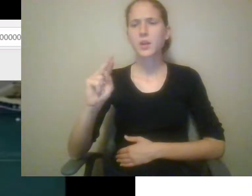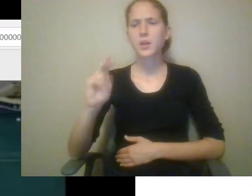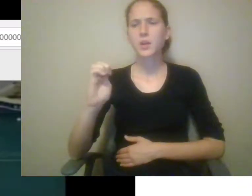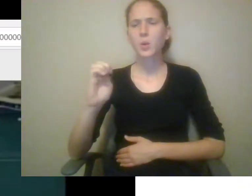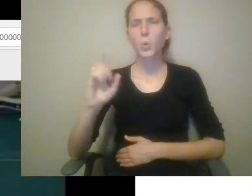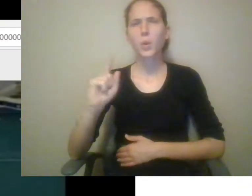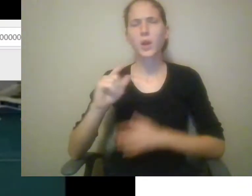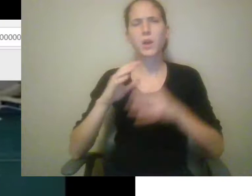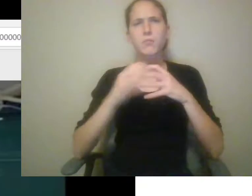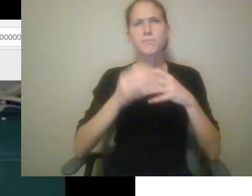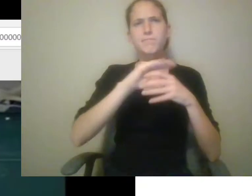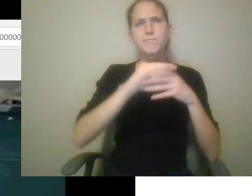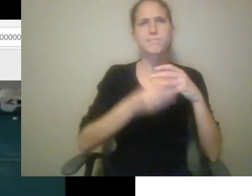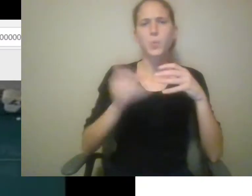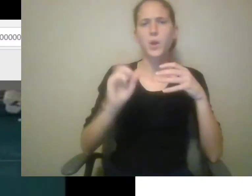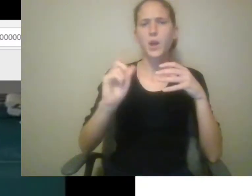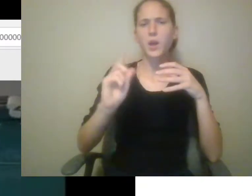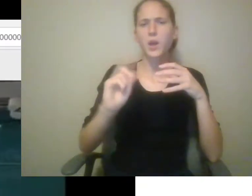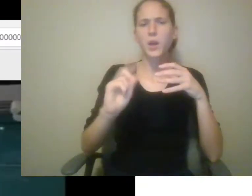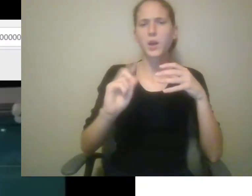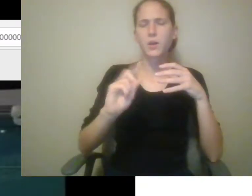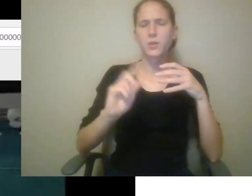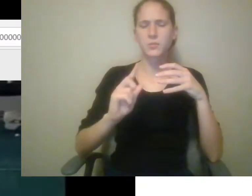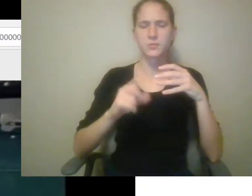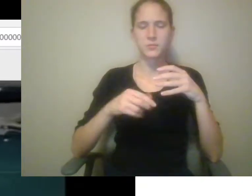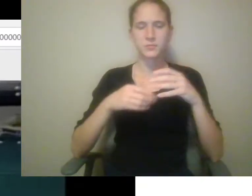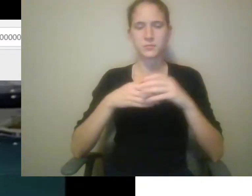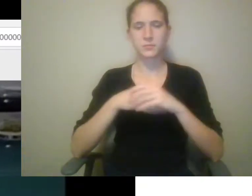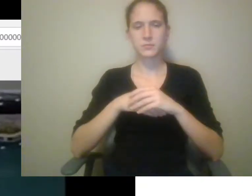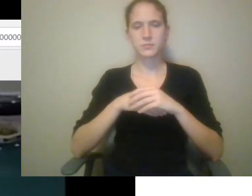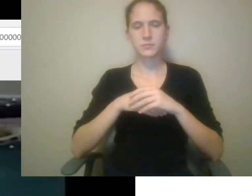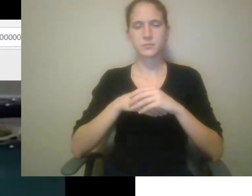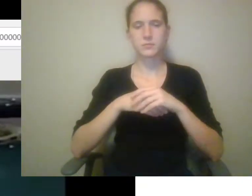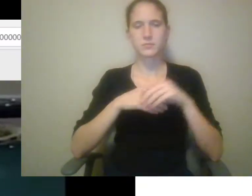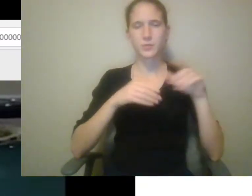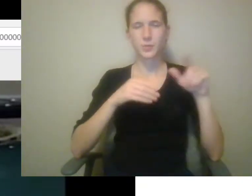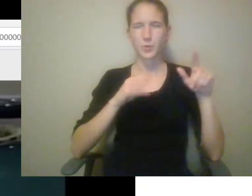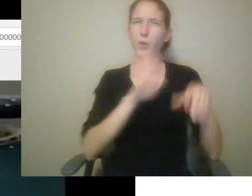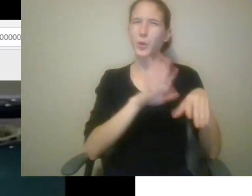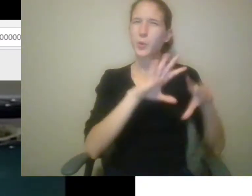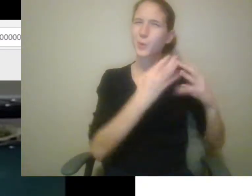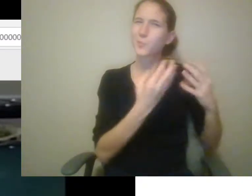Where on the cell will we find the cell membrane? Your group did this.